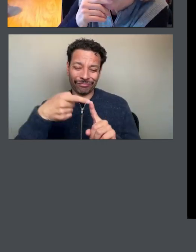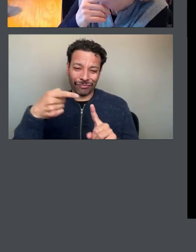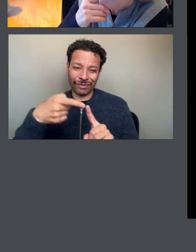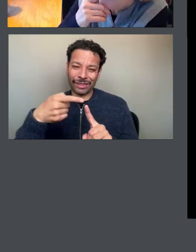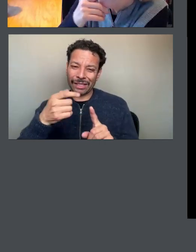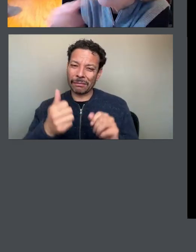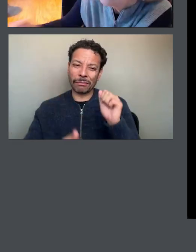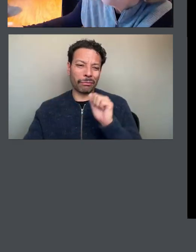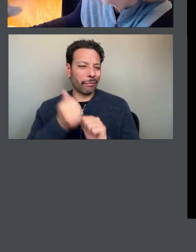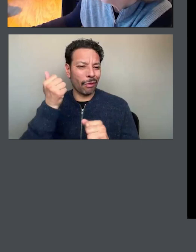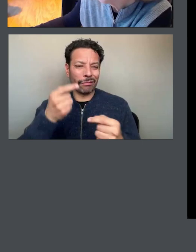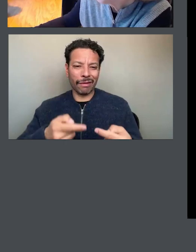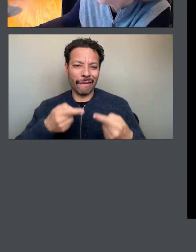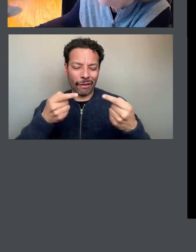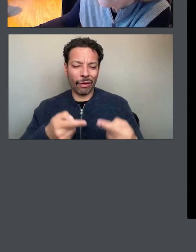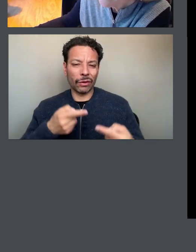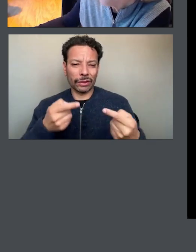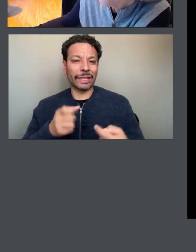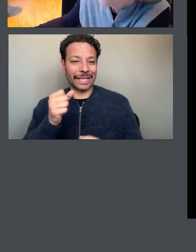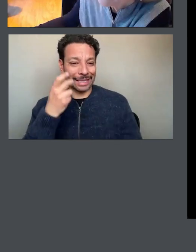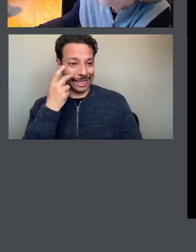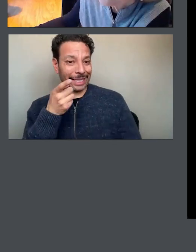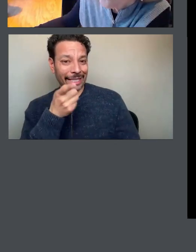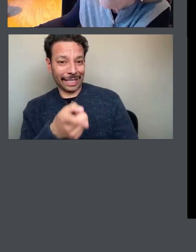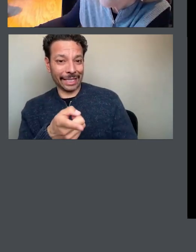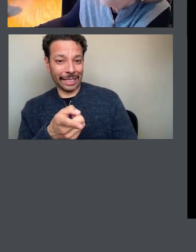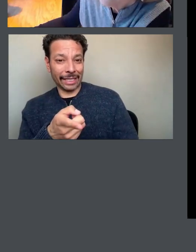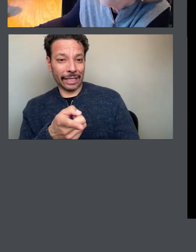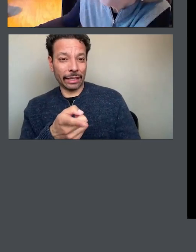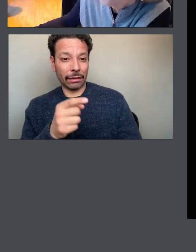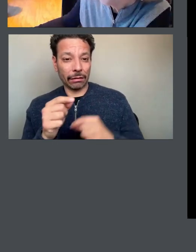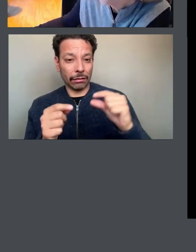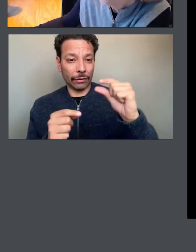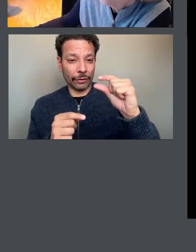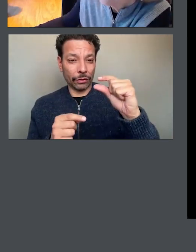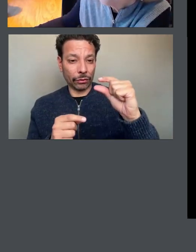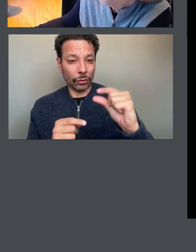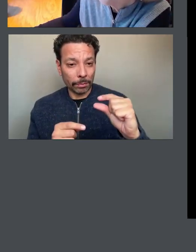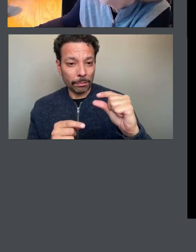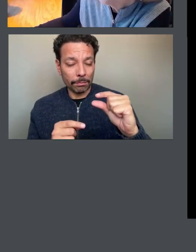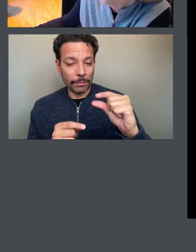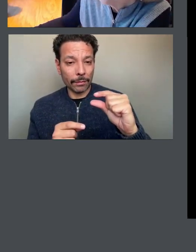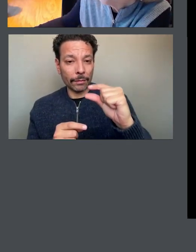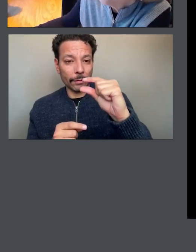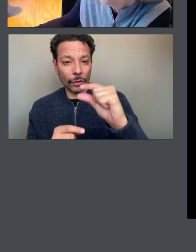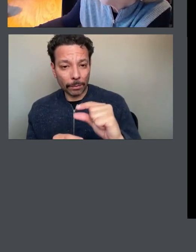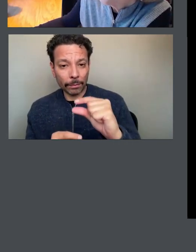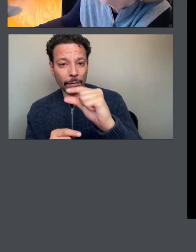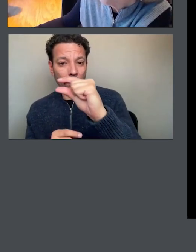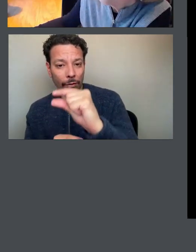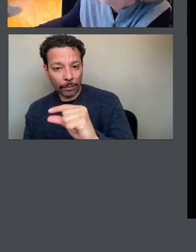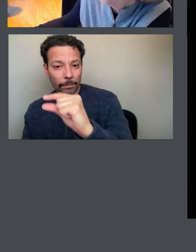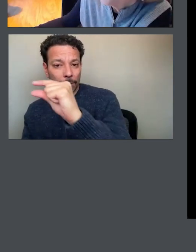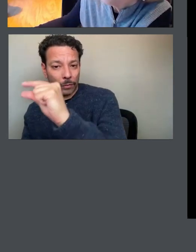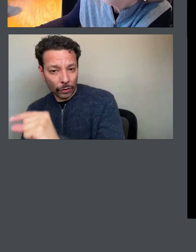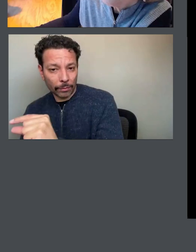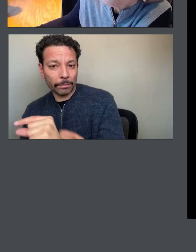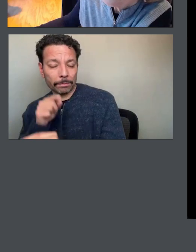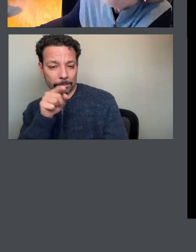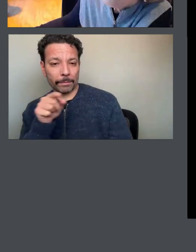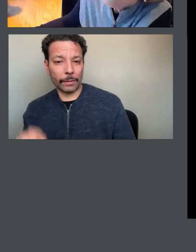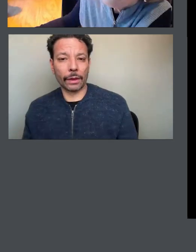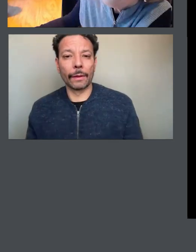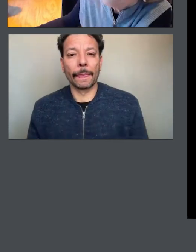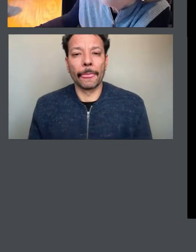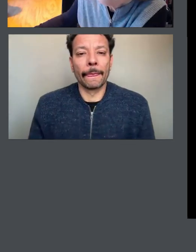most difficult. And you can see that by this little drop here, here, here, and here.